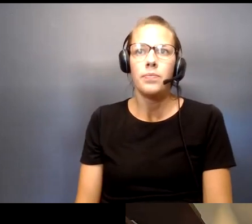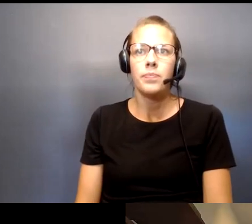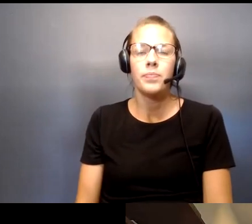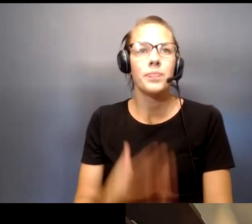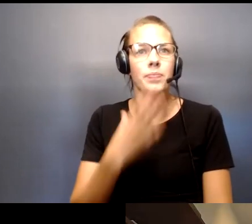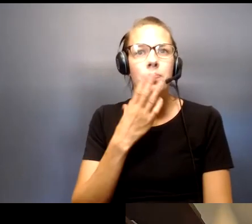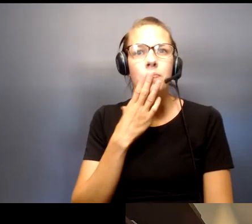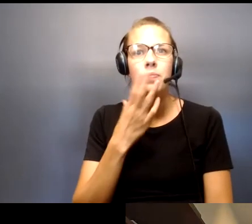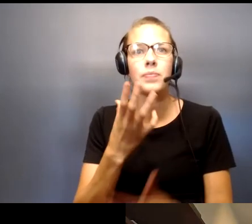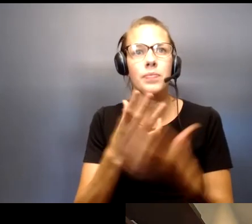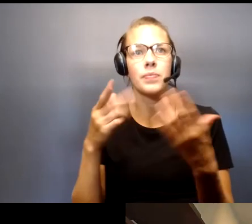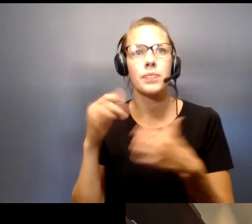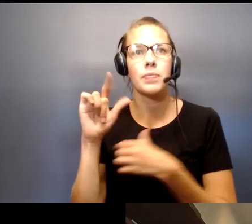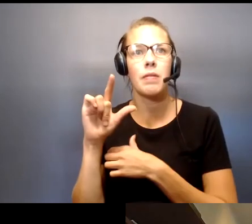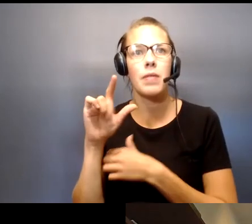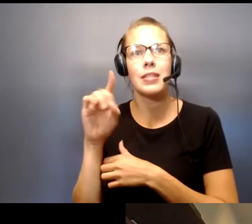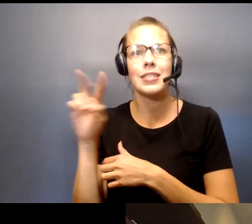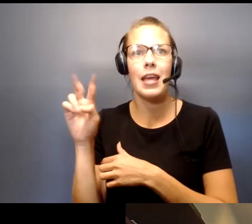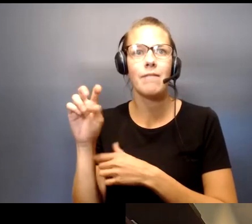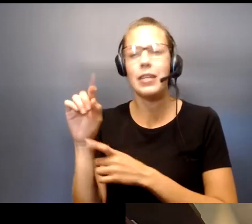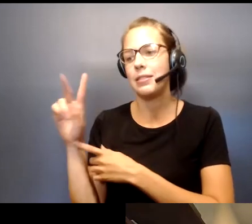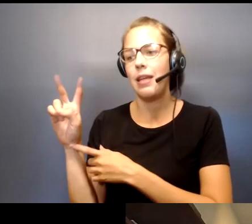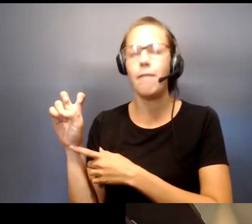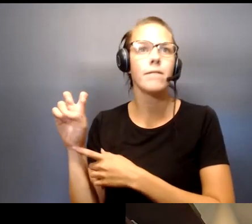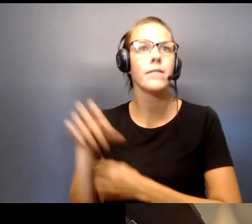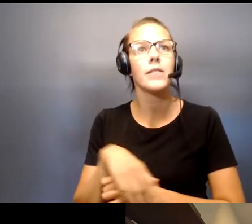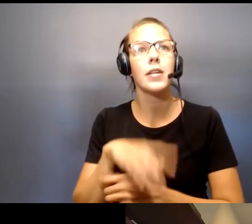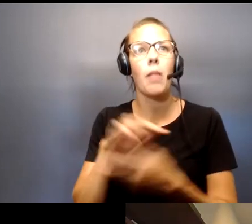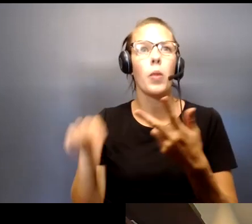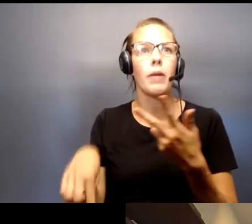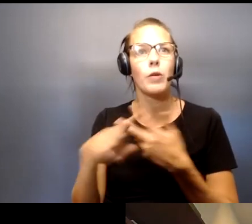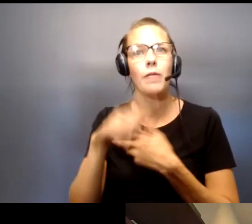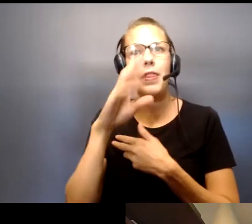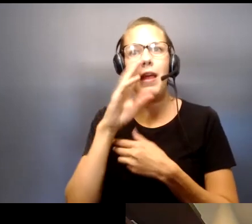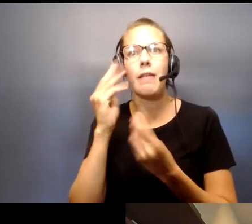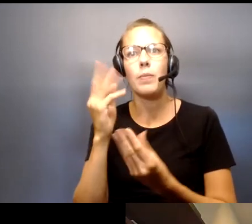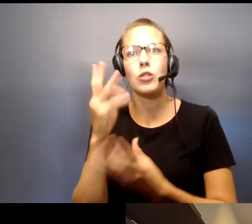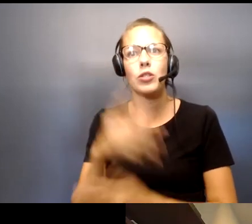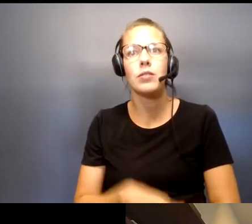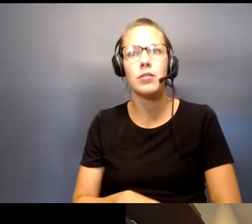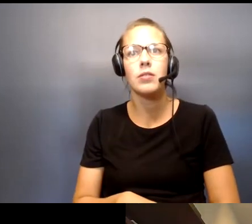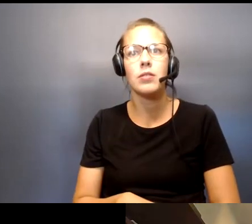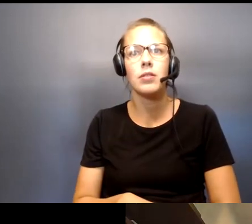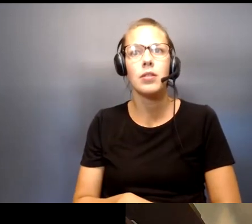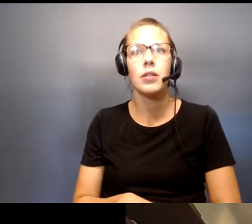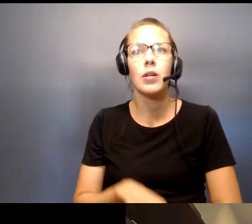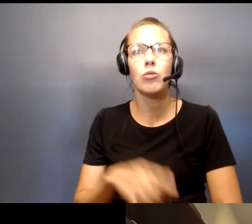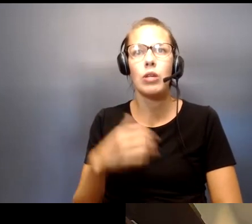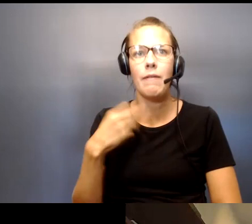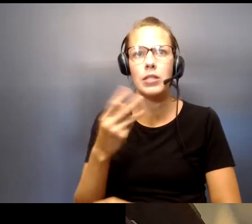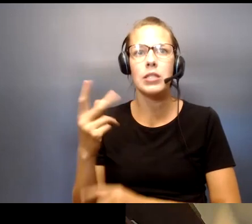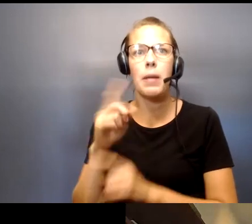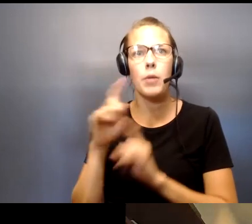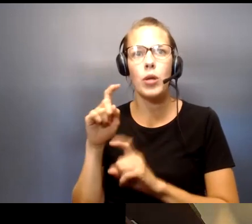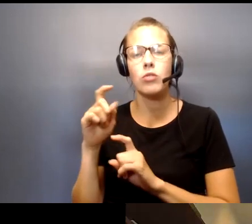Thank you very much to Paul, Dave, and Dave for those pieces of information. We greatly appreciate you sharing this. We do have some